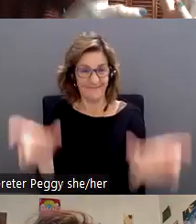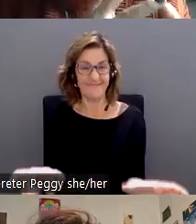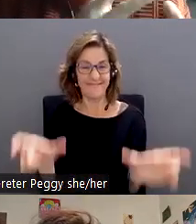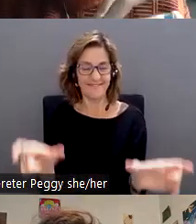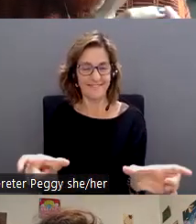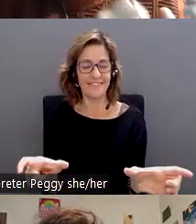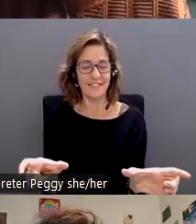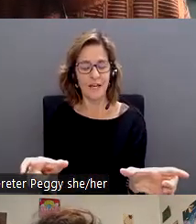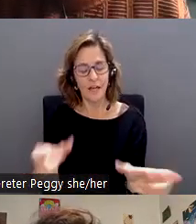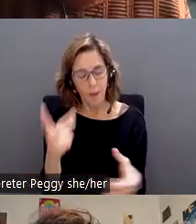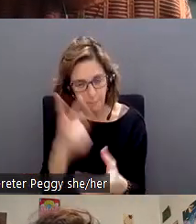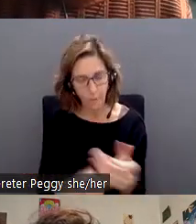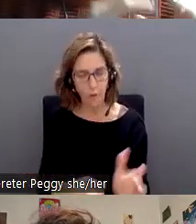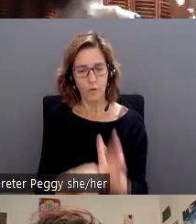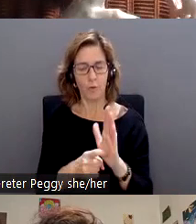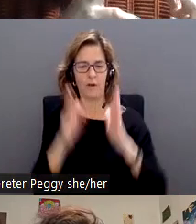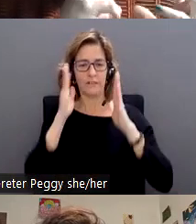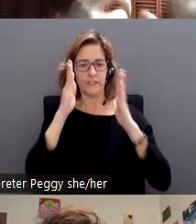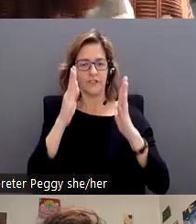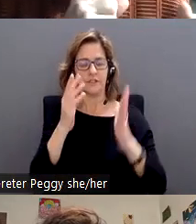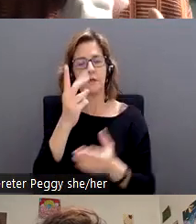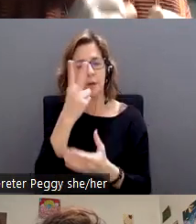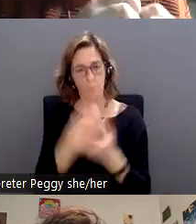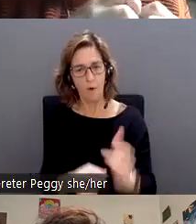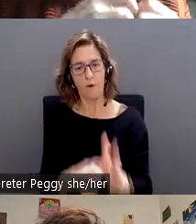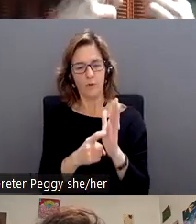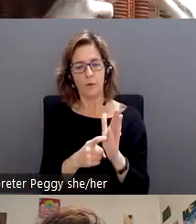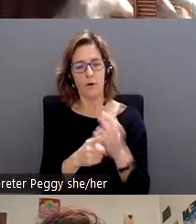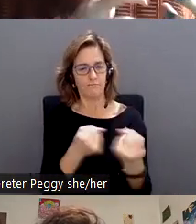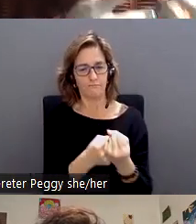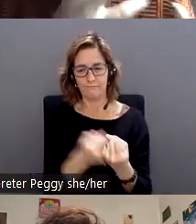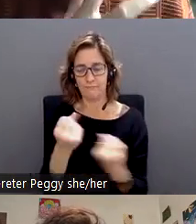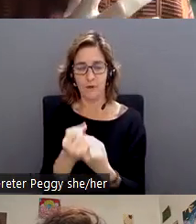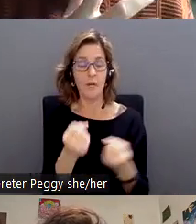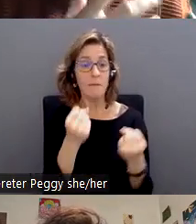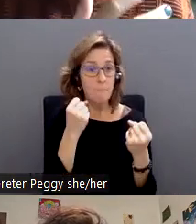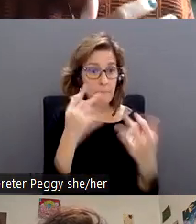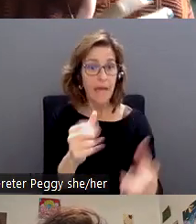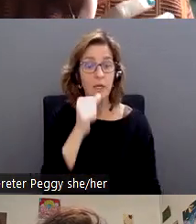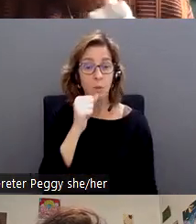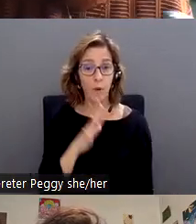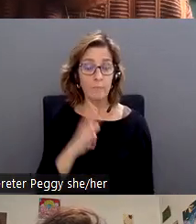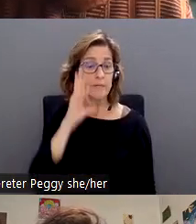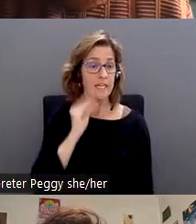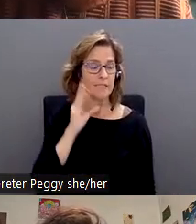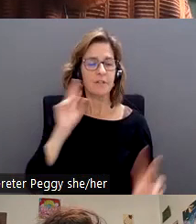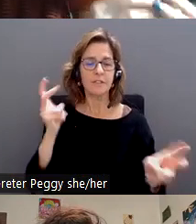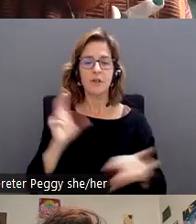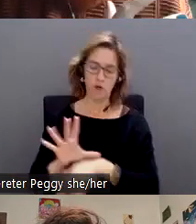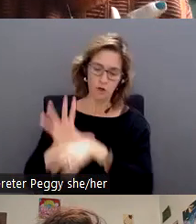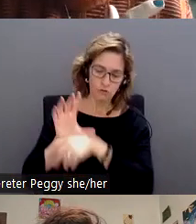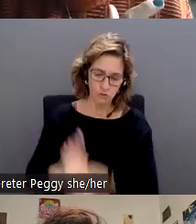is a huge amount of women facing very traditional seeming forms